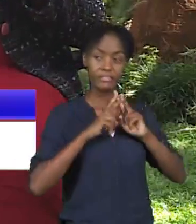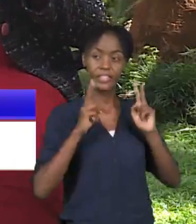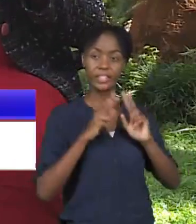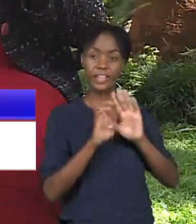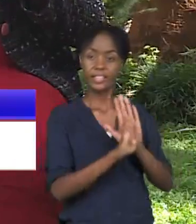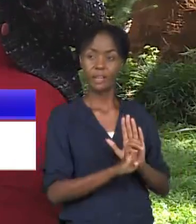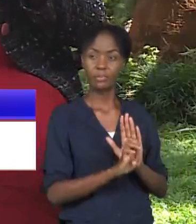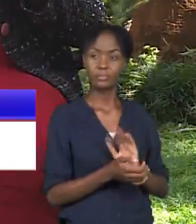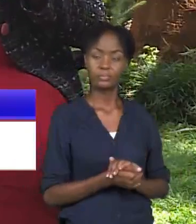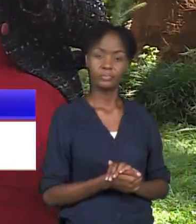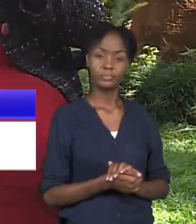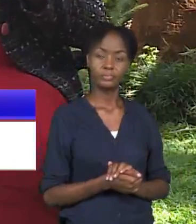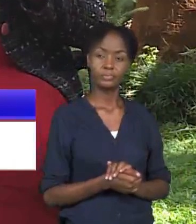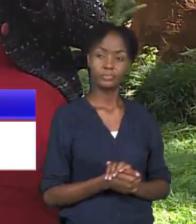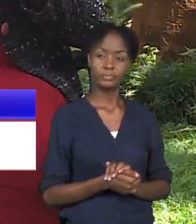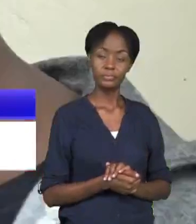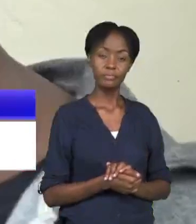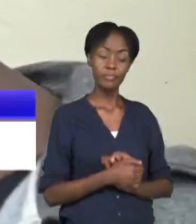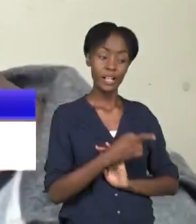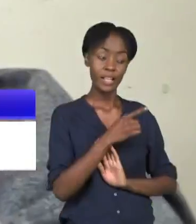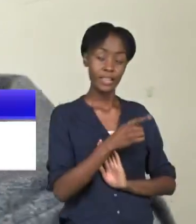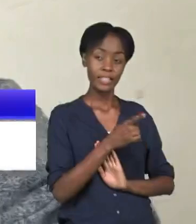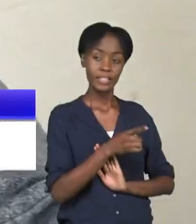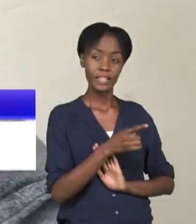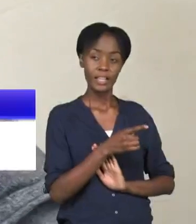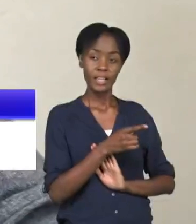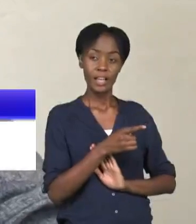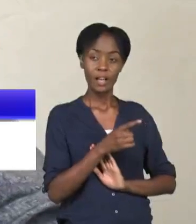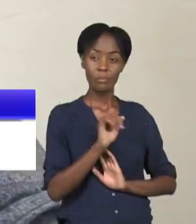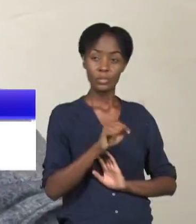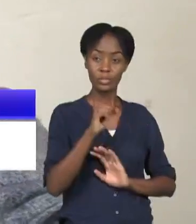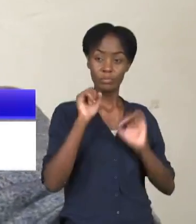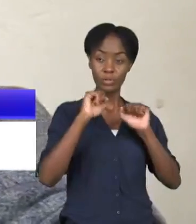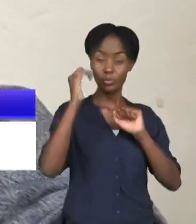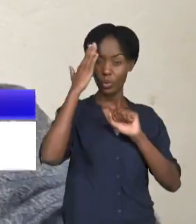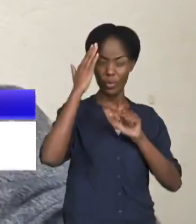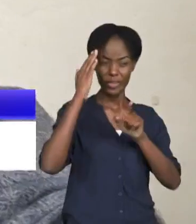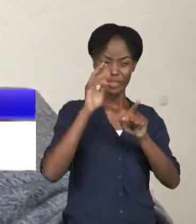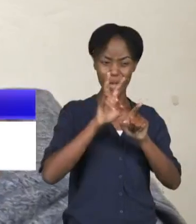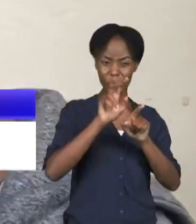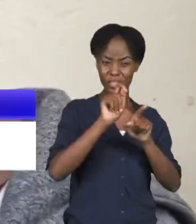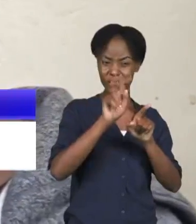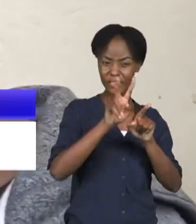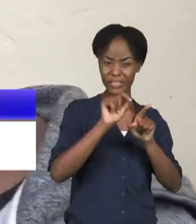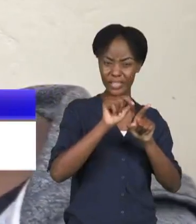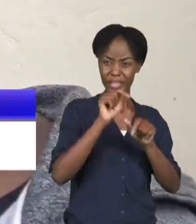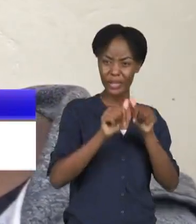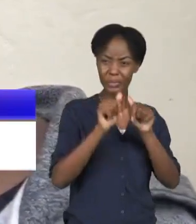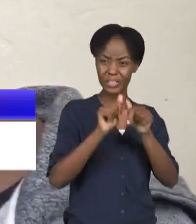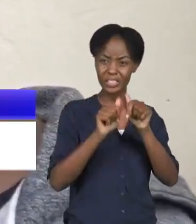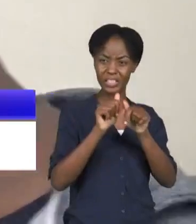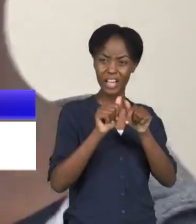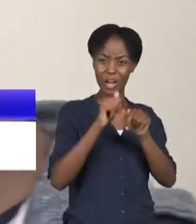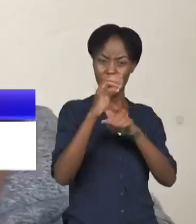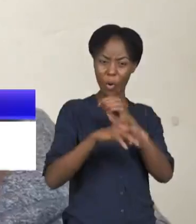get issues here. We're able to tell that this child was watching some serial of